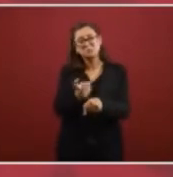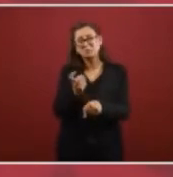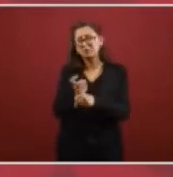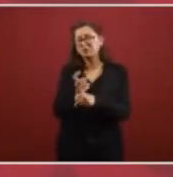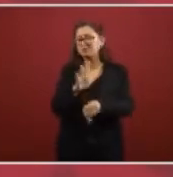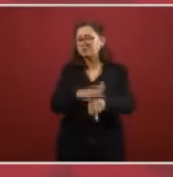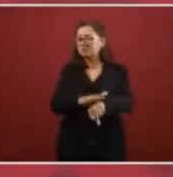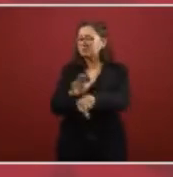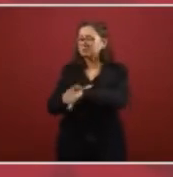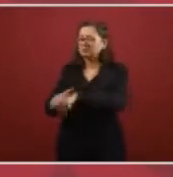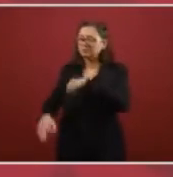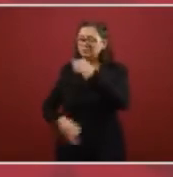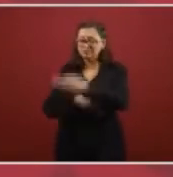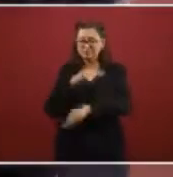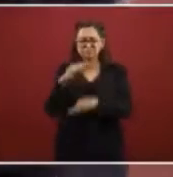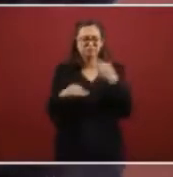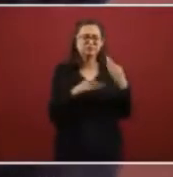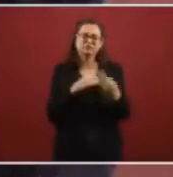evoke you